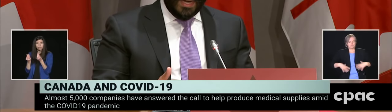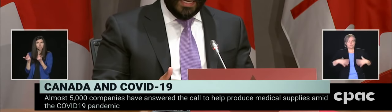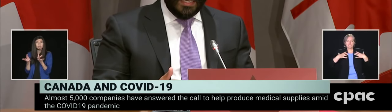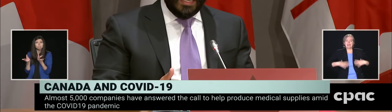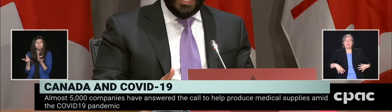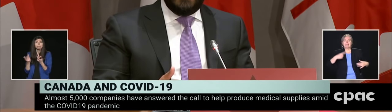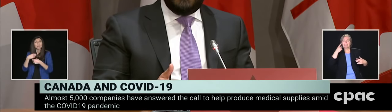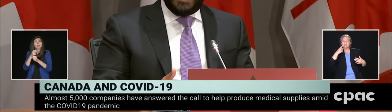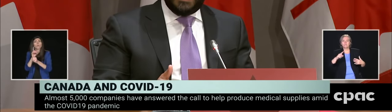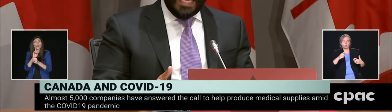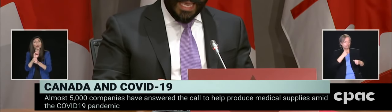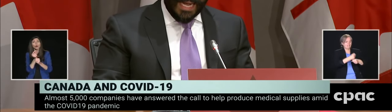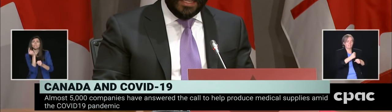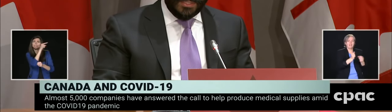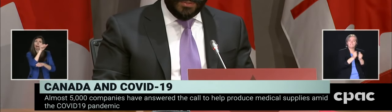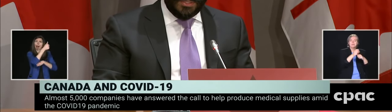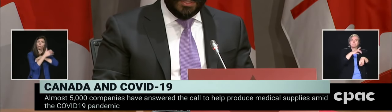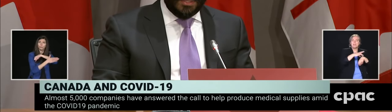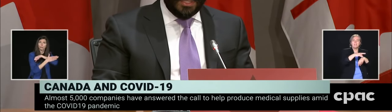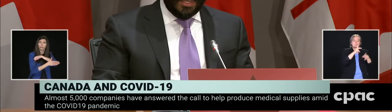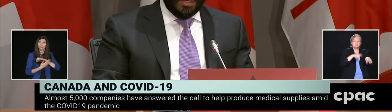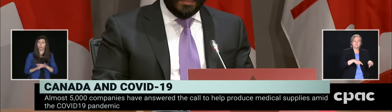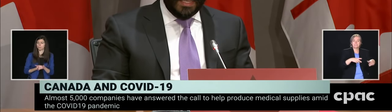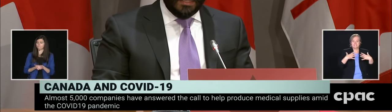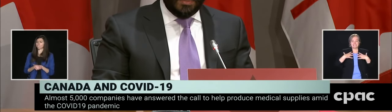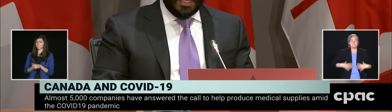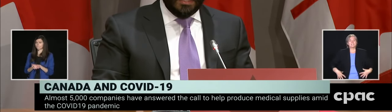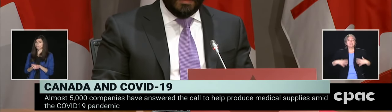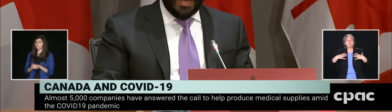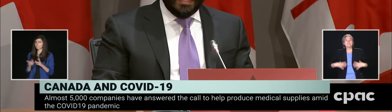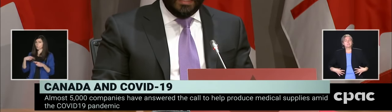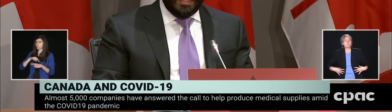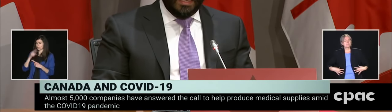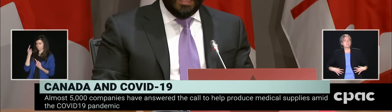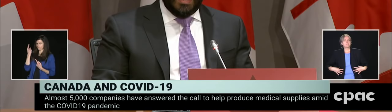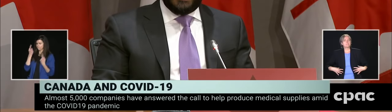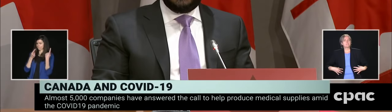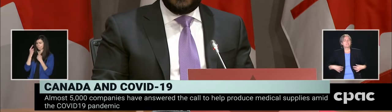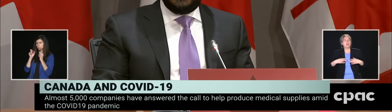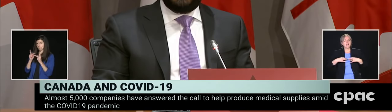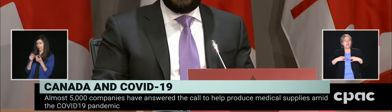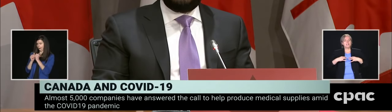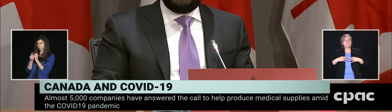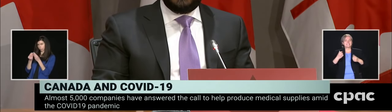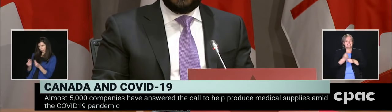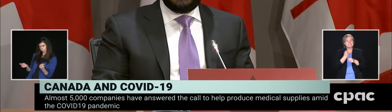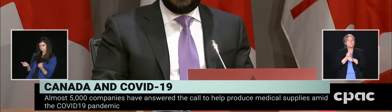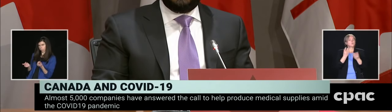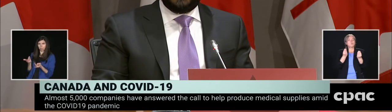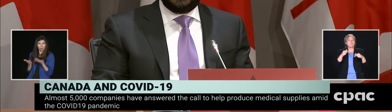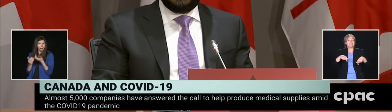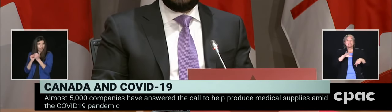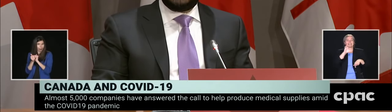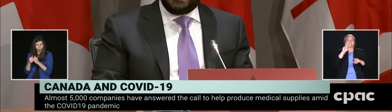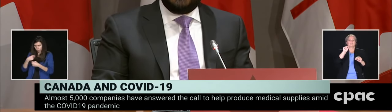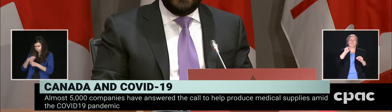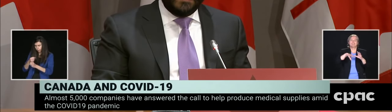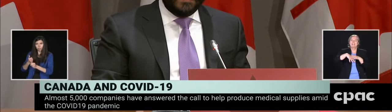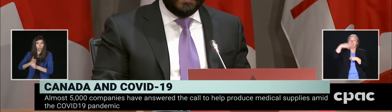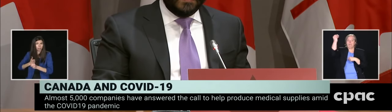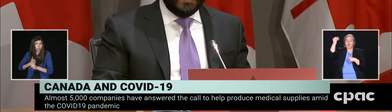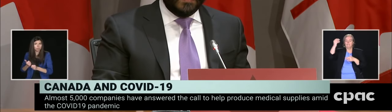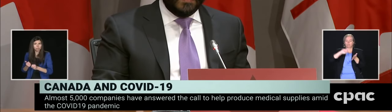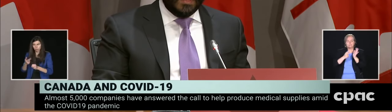needed to find a made-in-Canada solution to secure our domestic production capacity and keep our frontline care workers